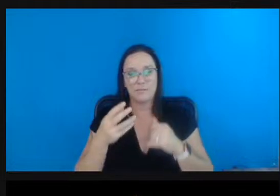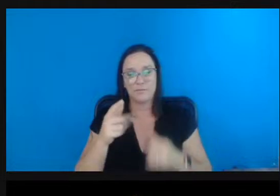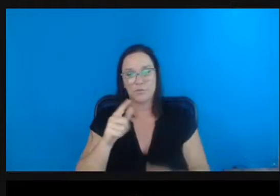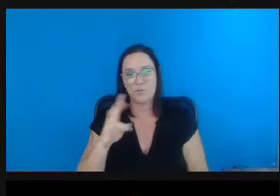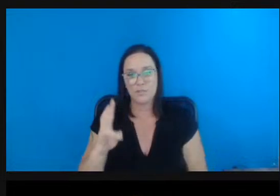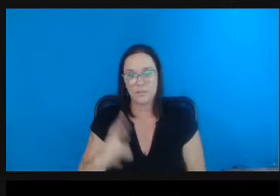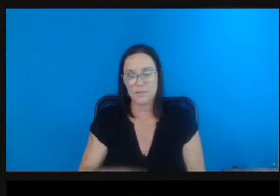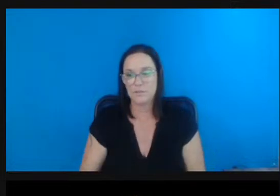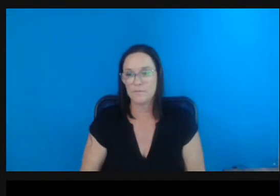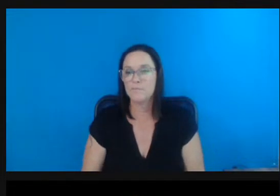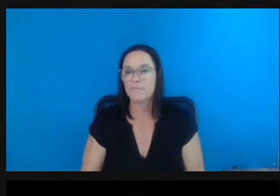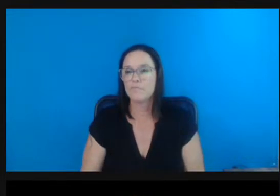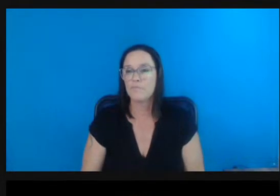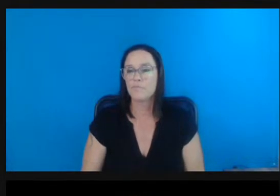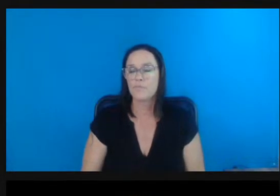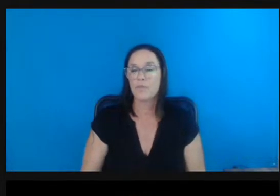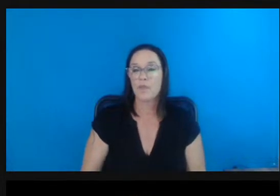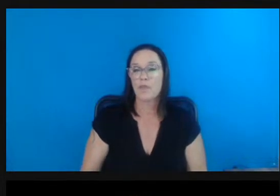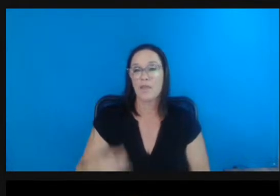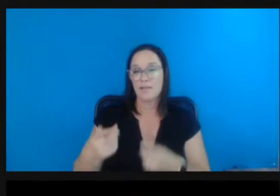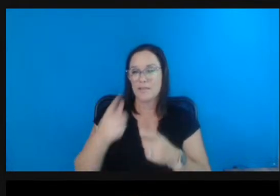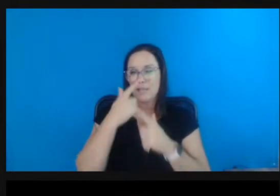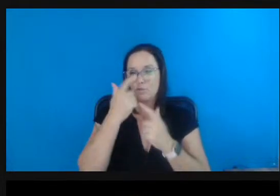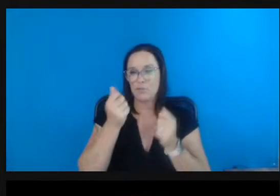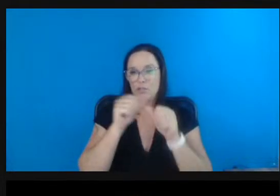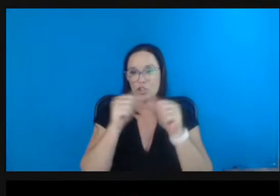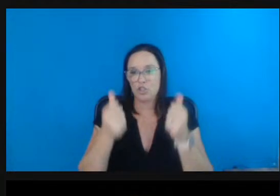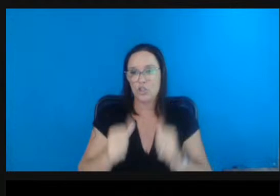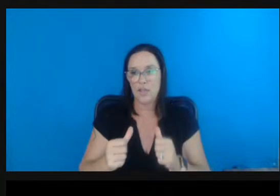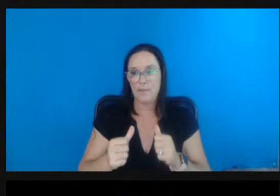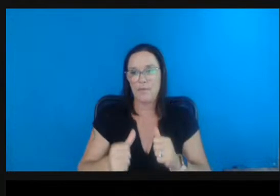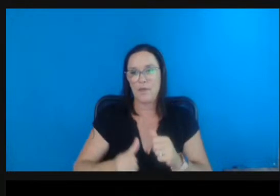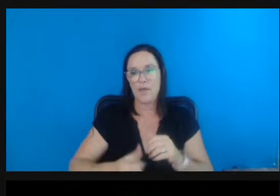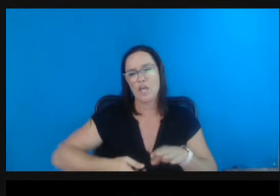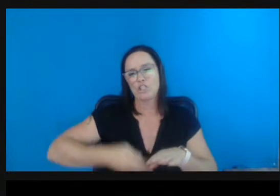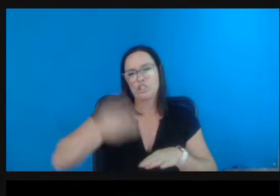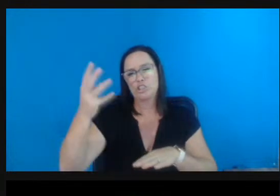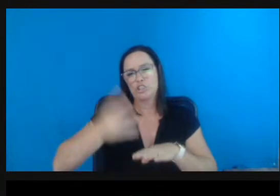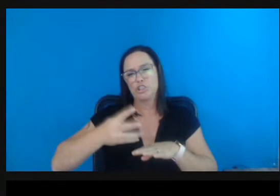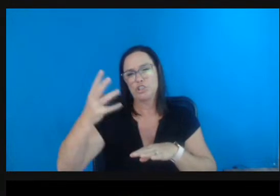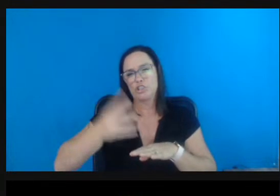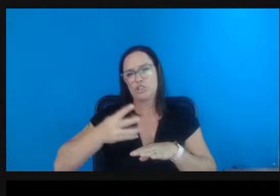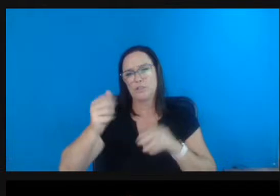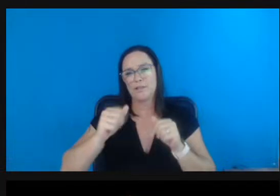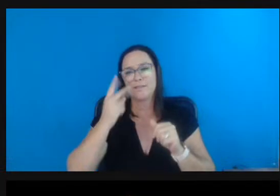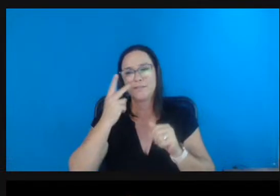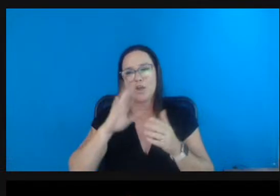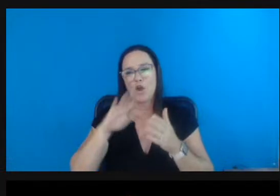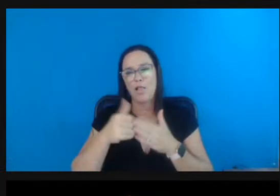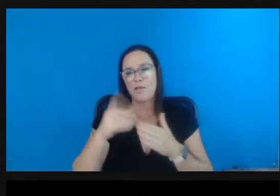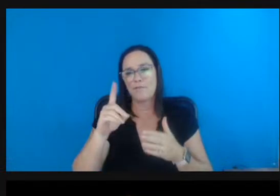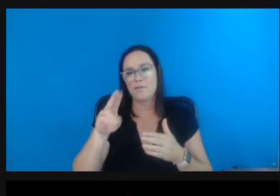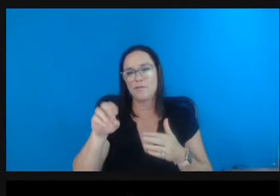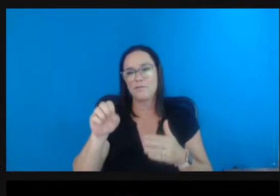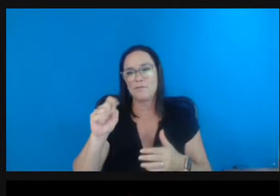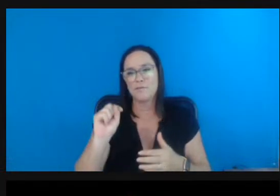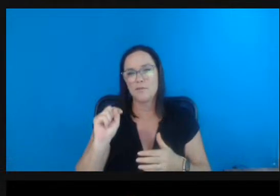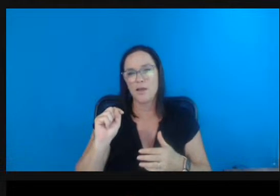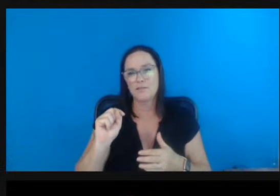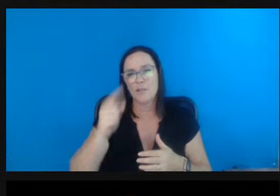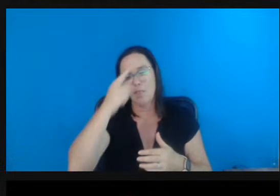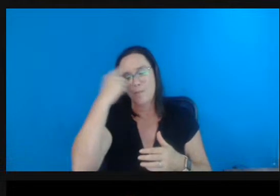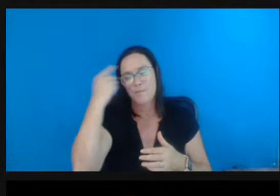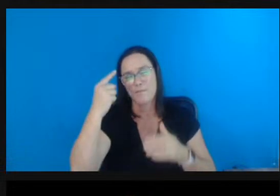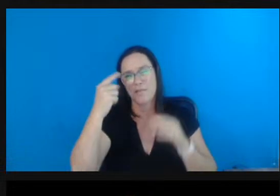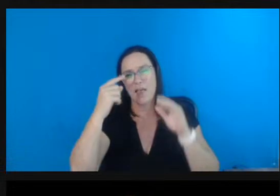shapes of fountains here. Like this is an interesting one here, big jet, and look at all this dust, black tephra in the